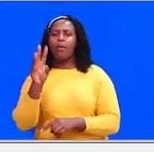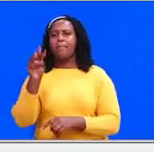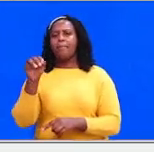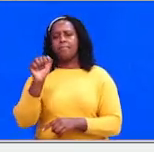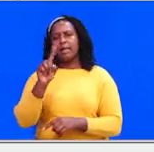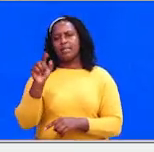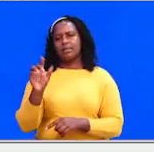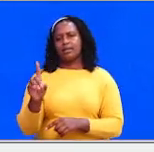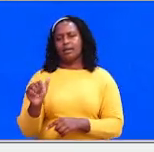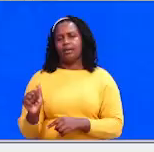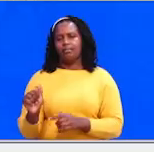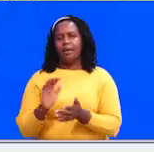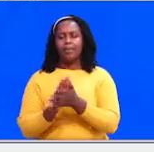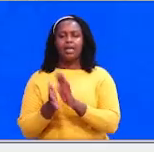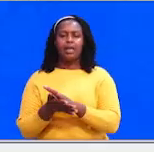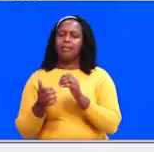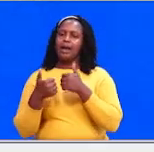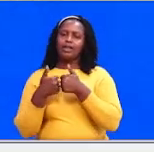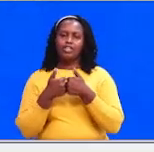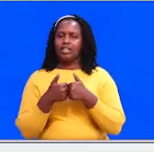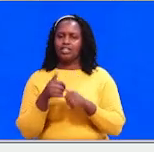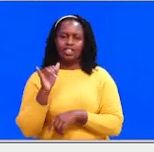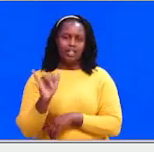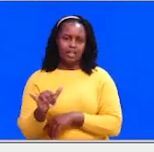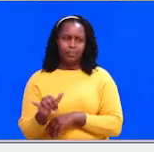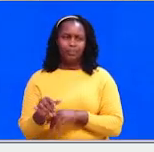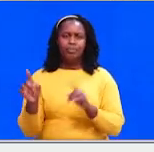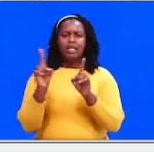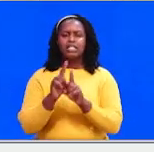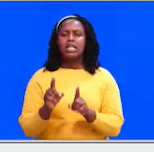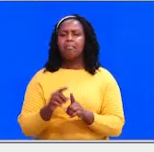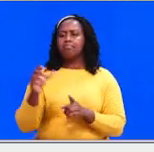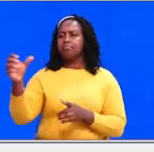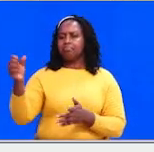that was a challenge. And then again, recruiting.